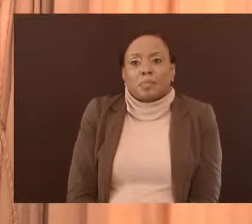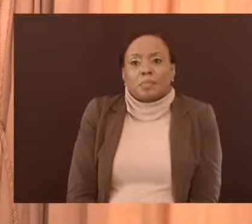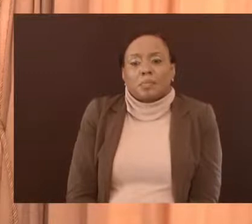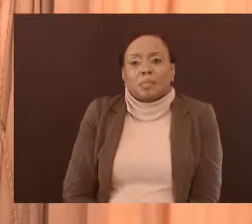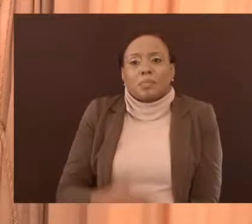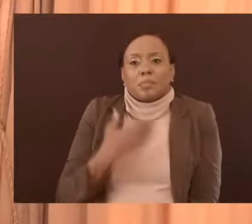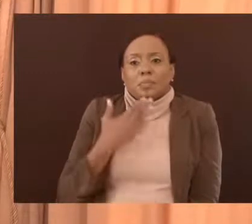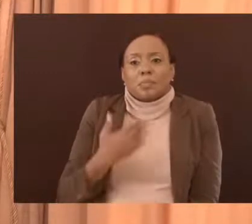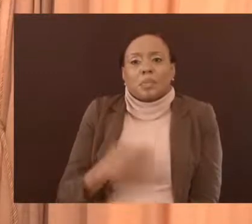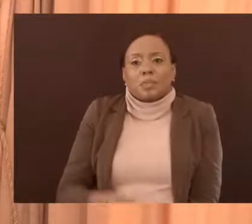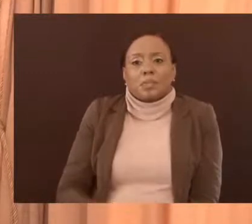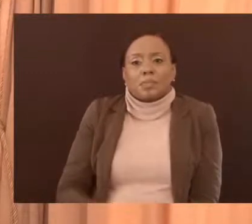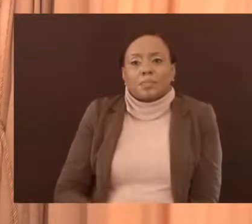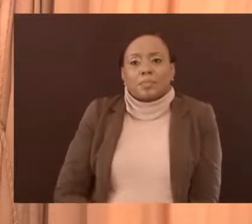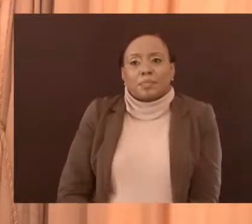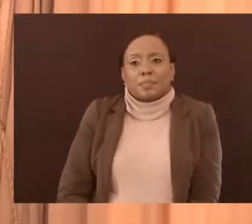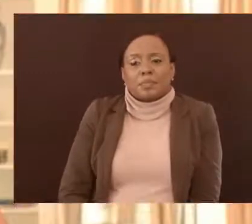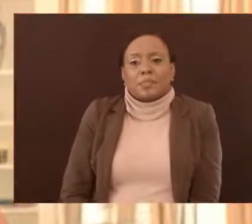Thank you kindly.